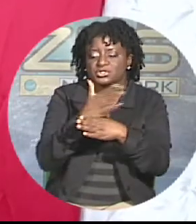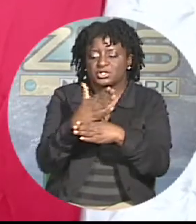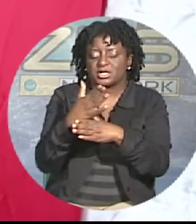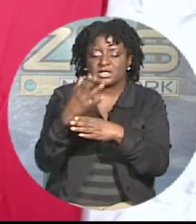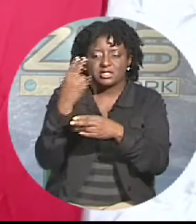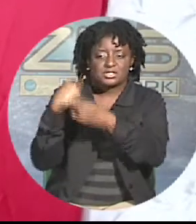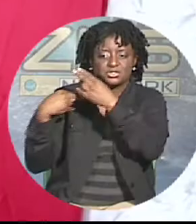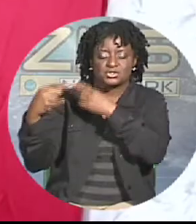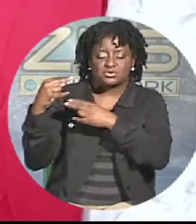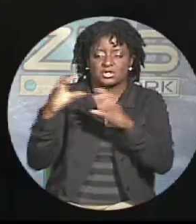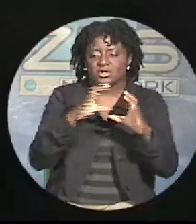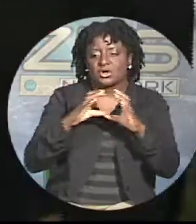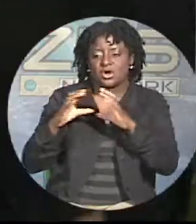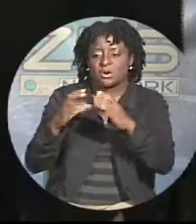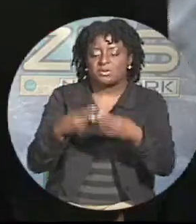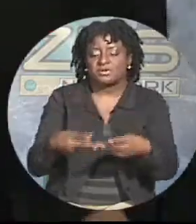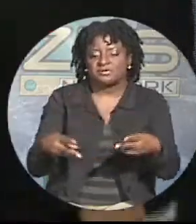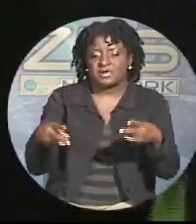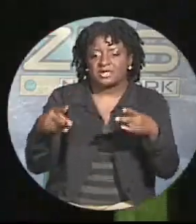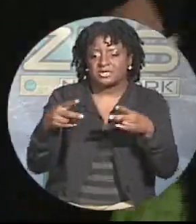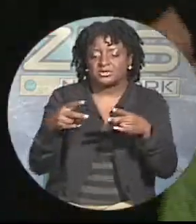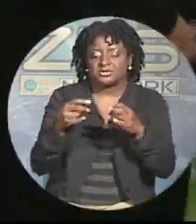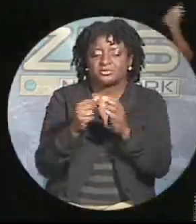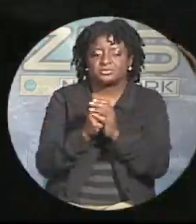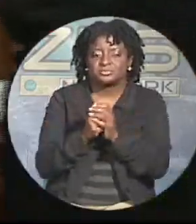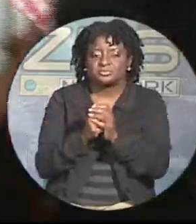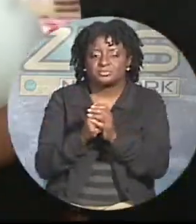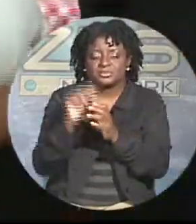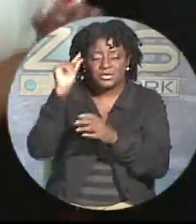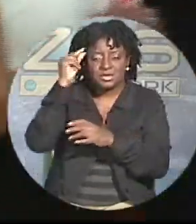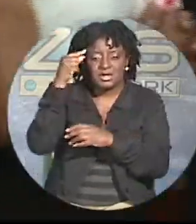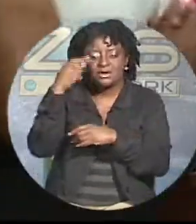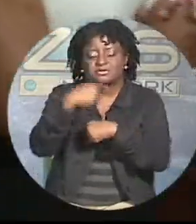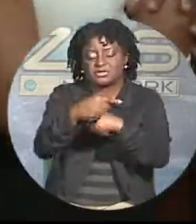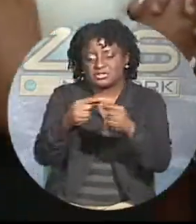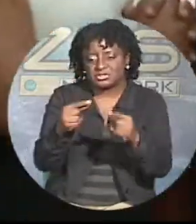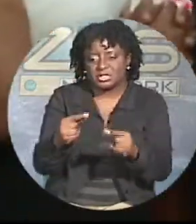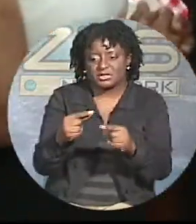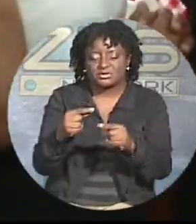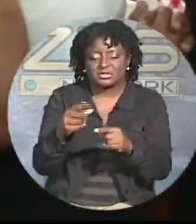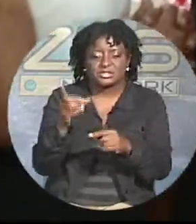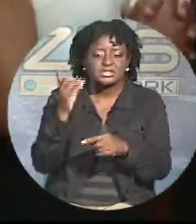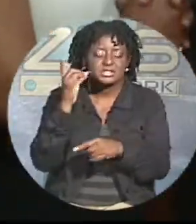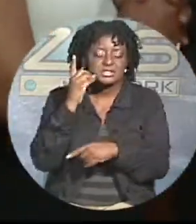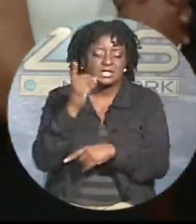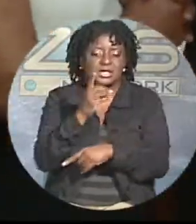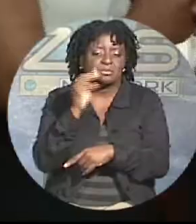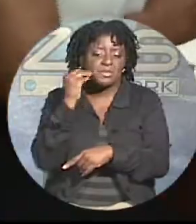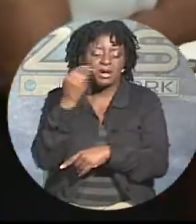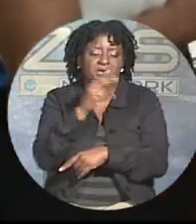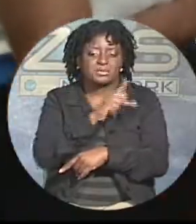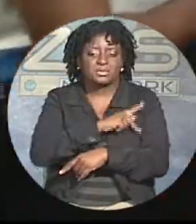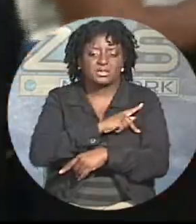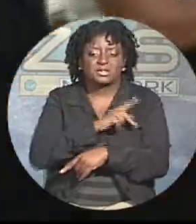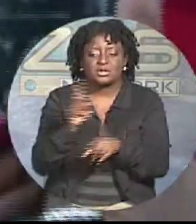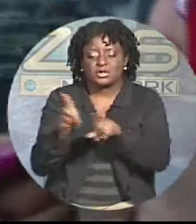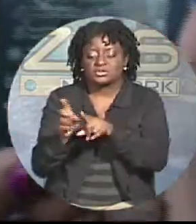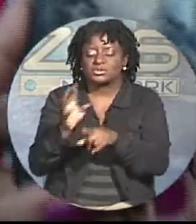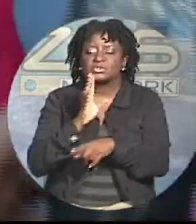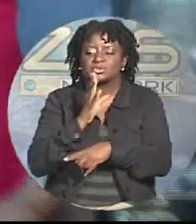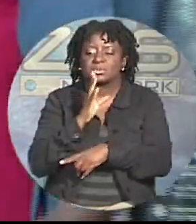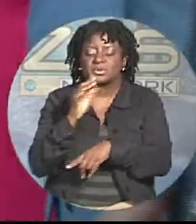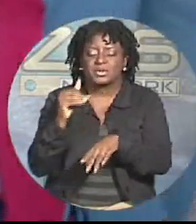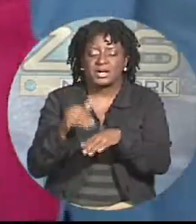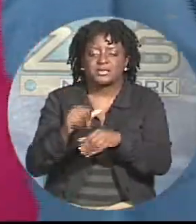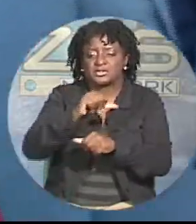commitment to democracy and human rights. Governor General Her Excellency J. Margaret Pinling also brought remarks at the social